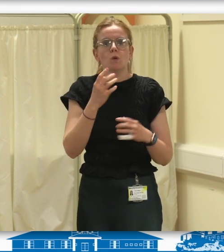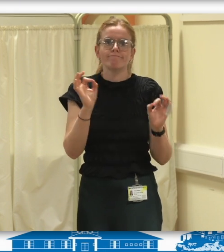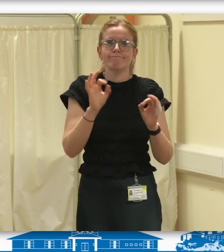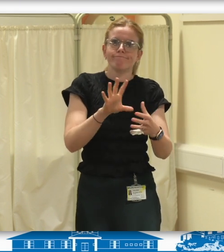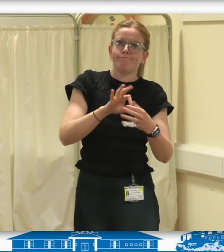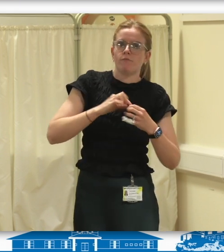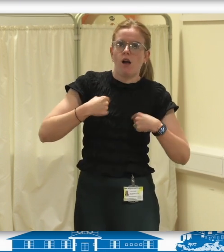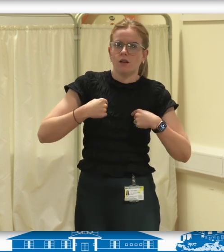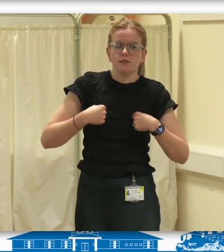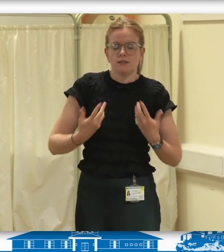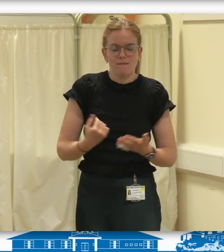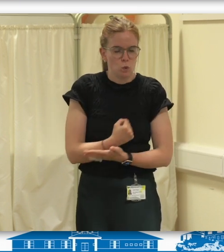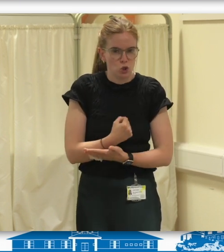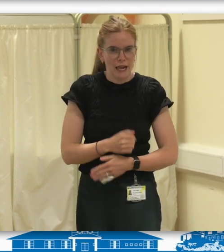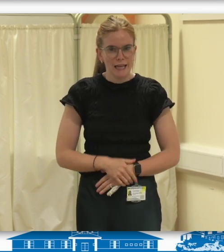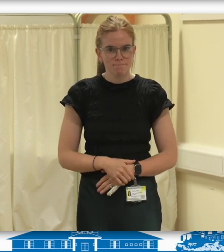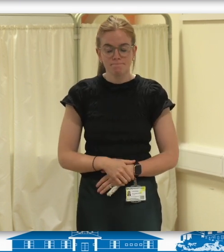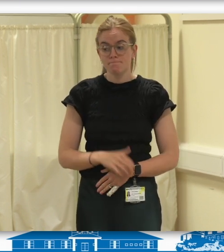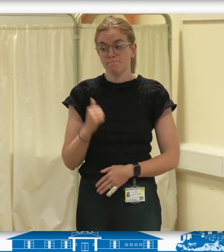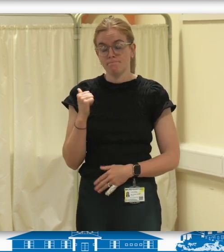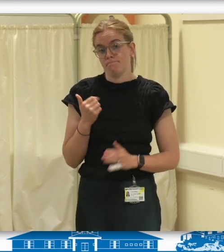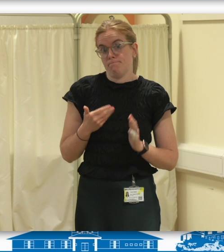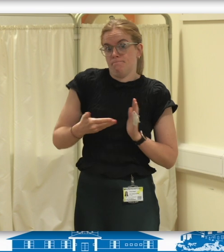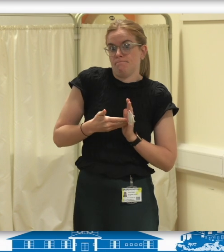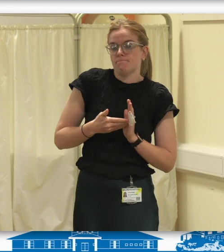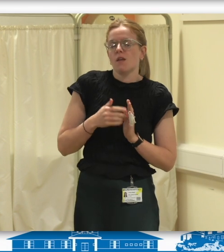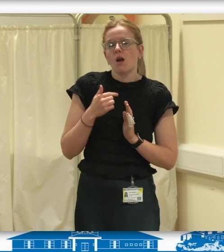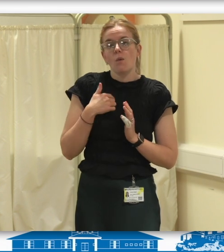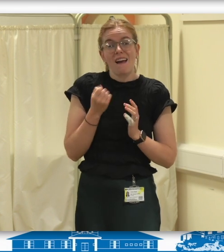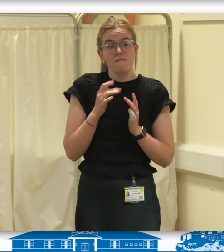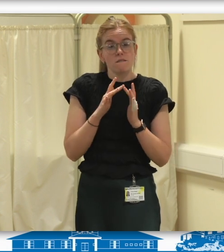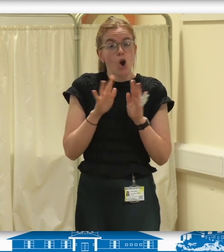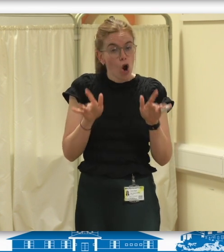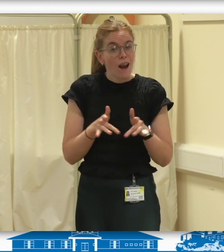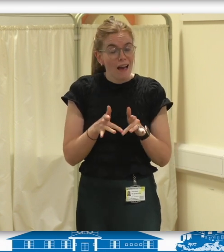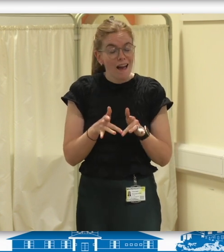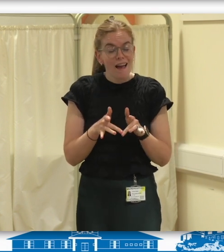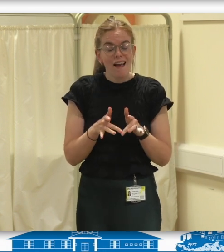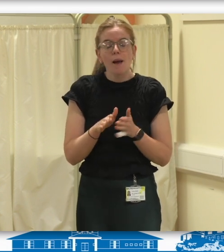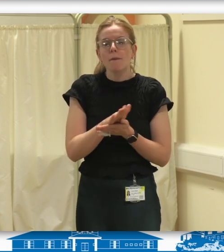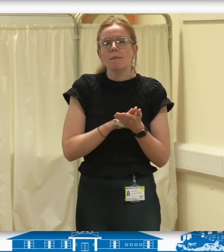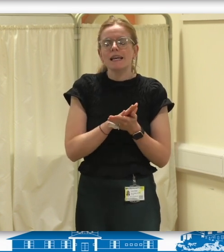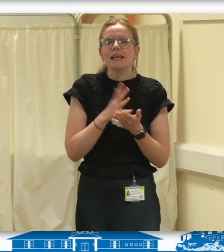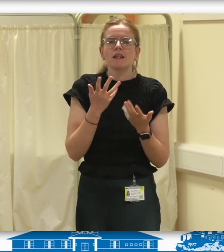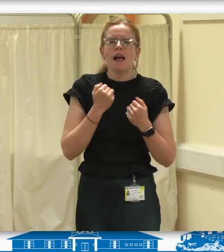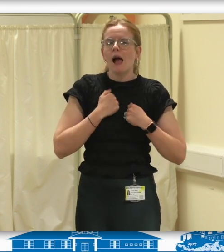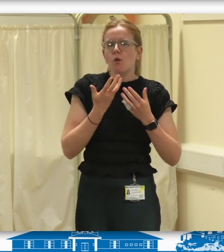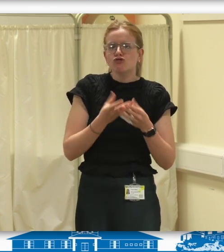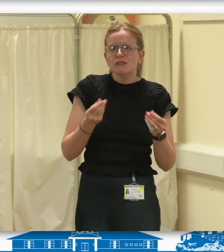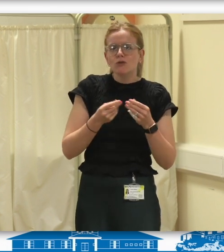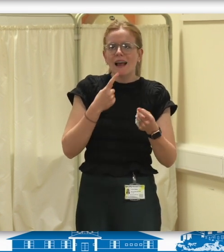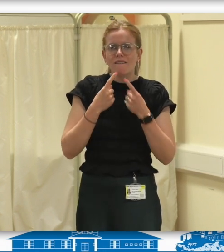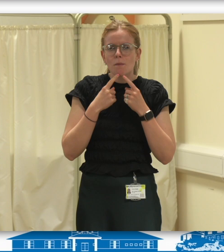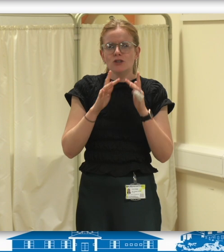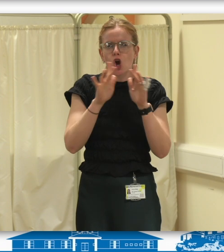currently. But there is online, so the resources that we put online